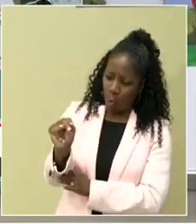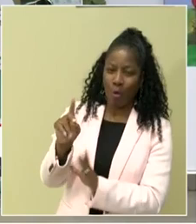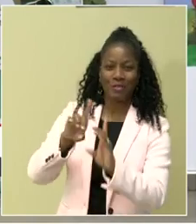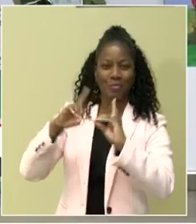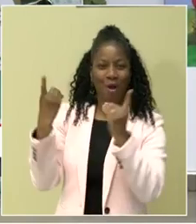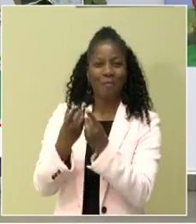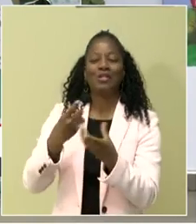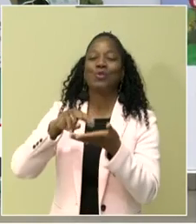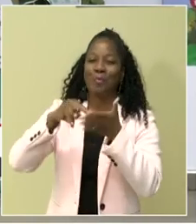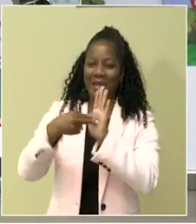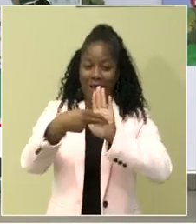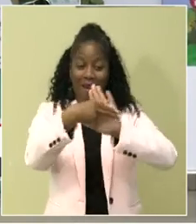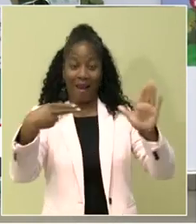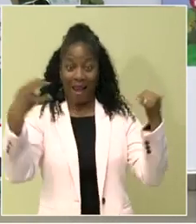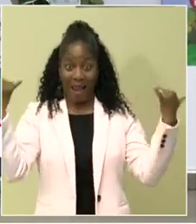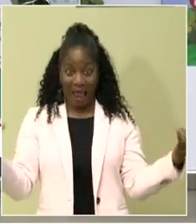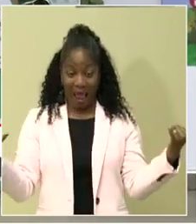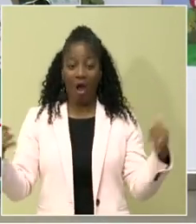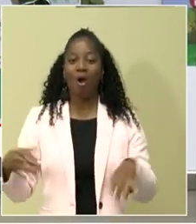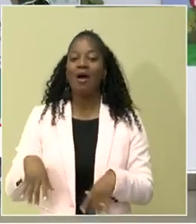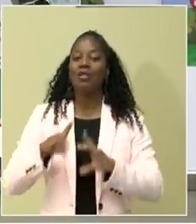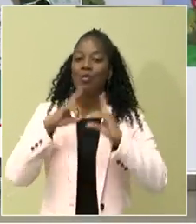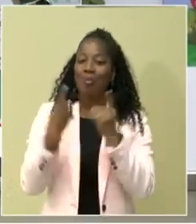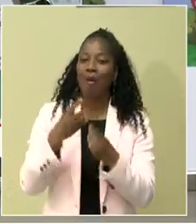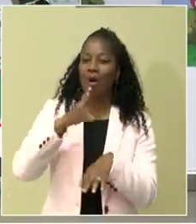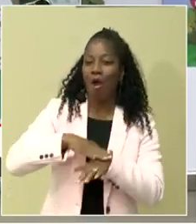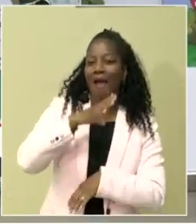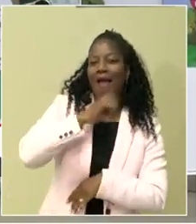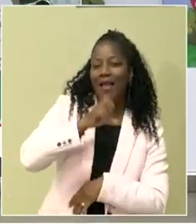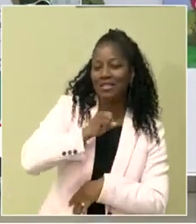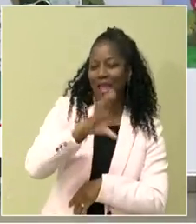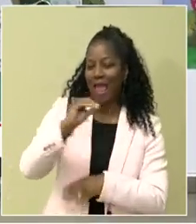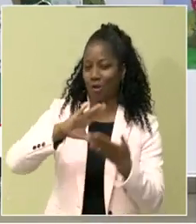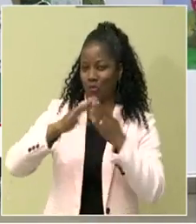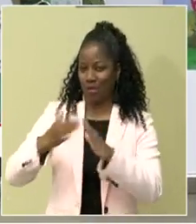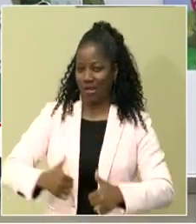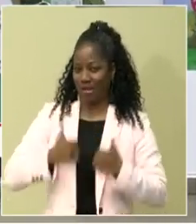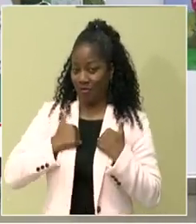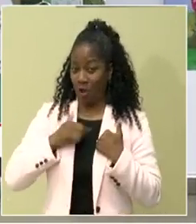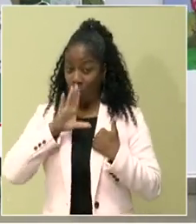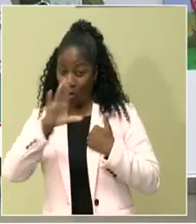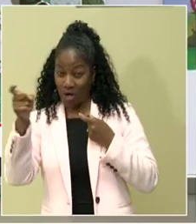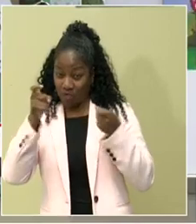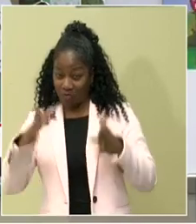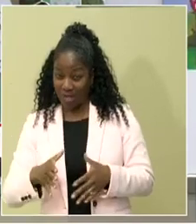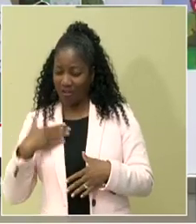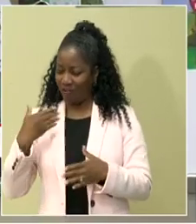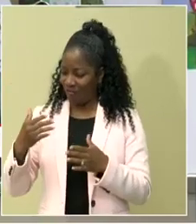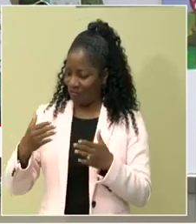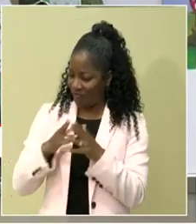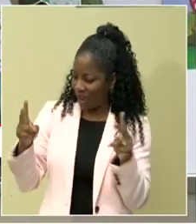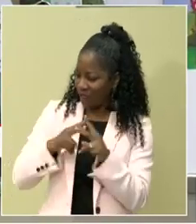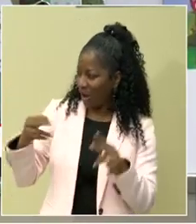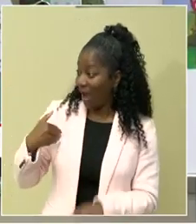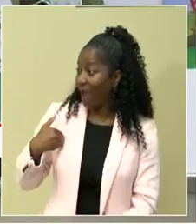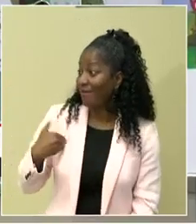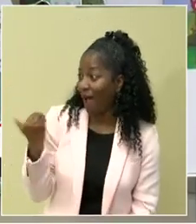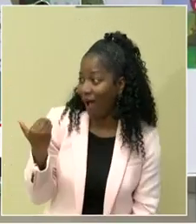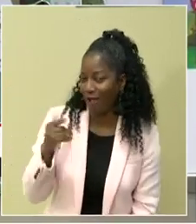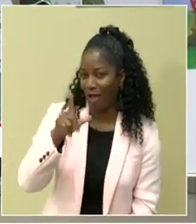and Community Living. And your director is this very young Laura Newland.